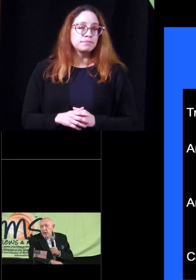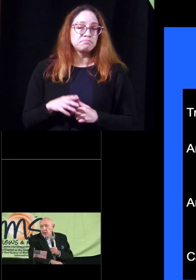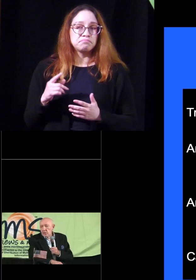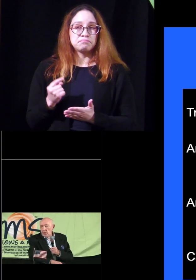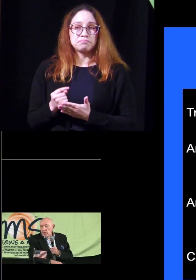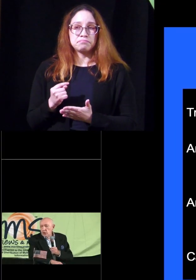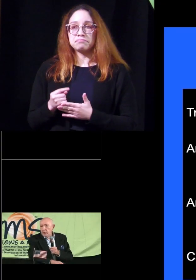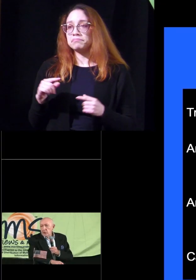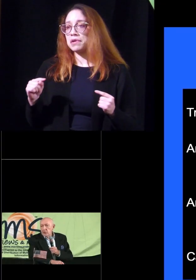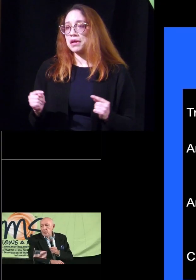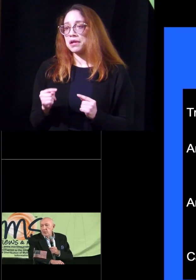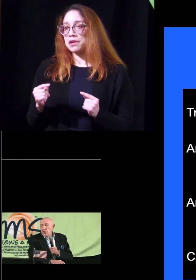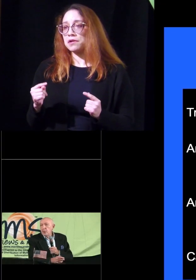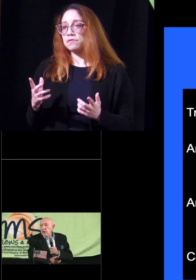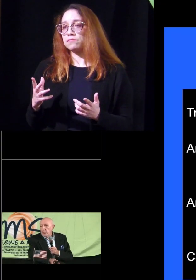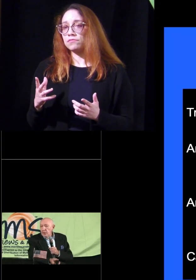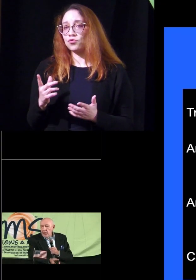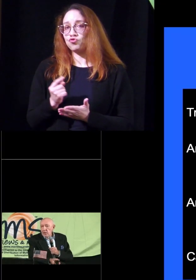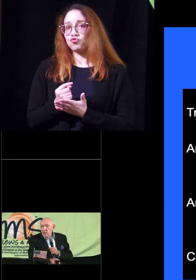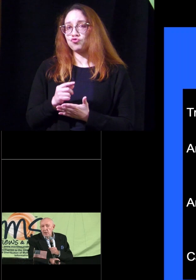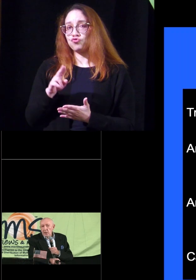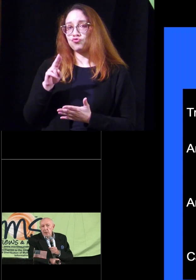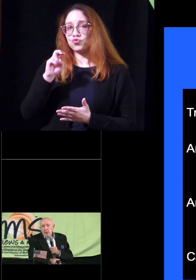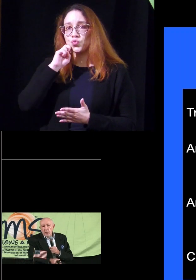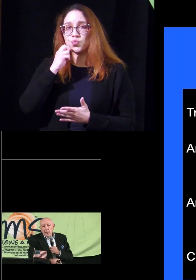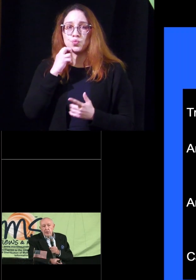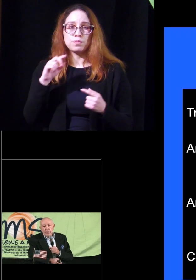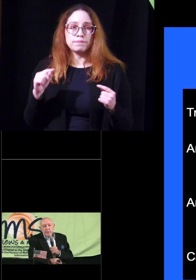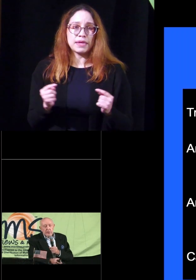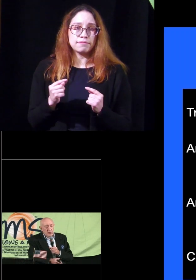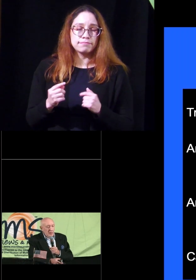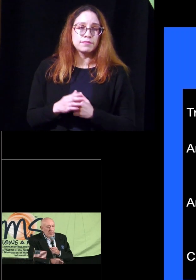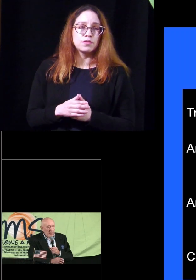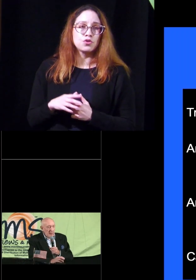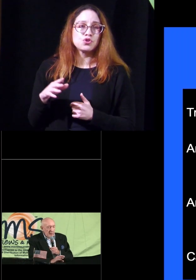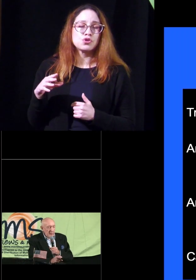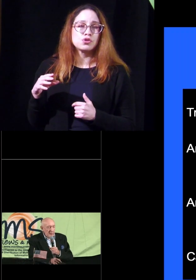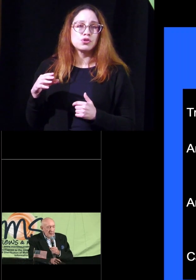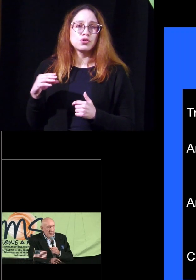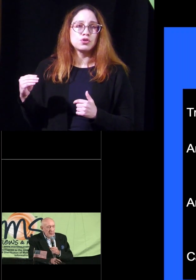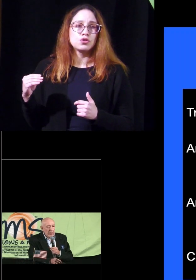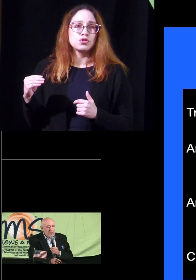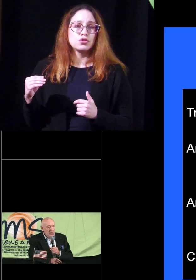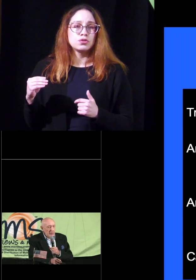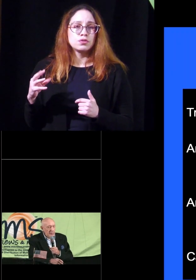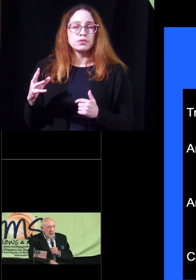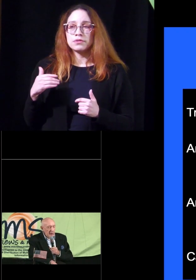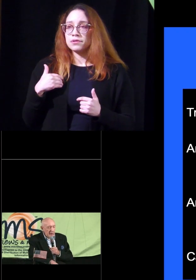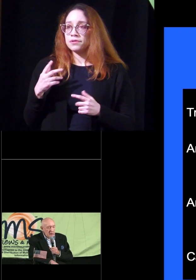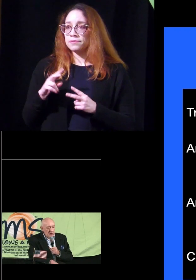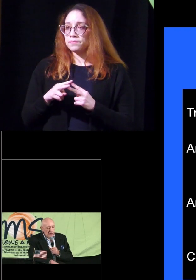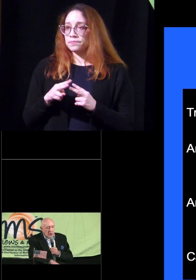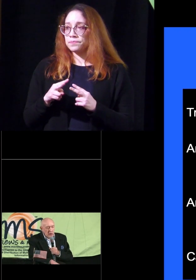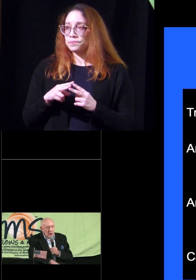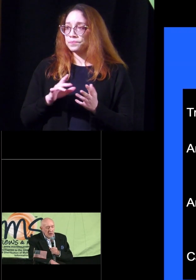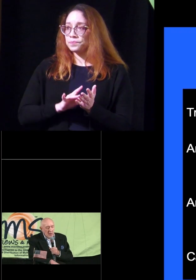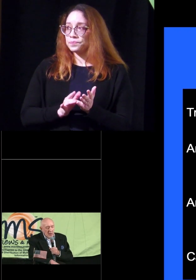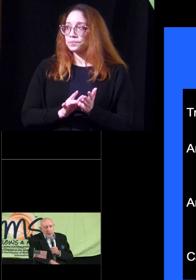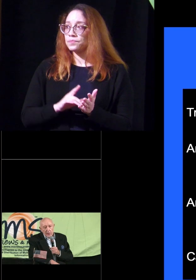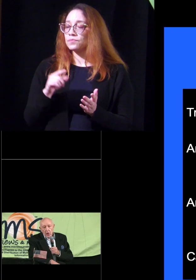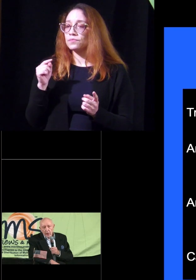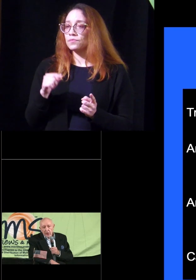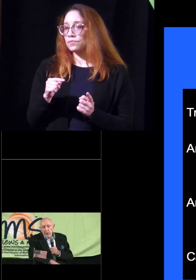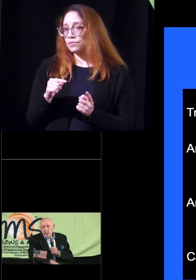Treatment of pain. Now we're going to talk about treatment of neuropathic pain, treatments, and we have two types of medications